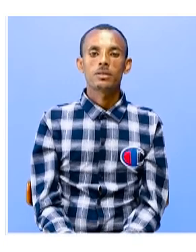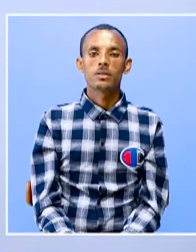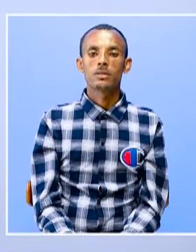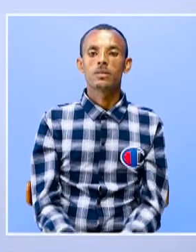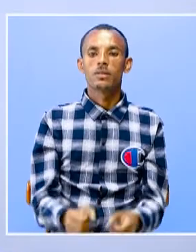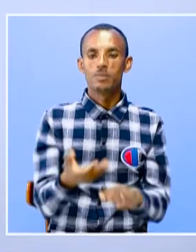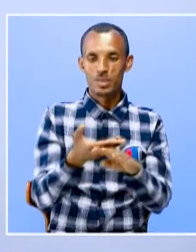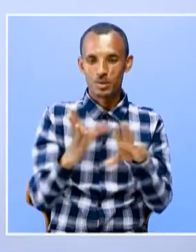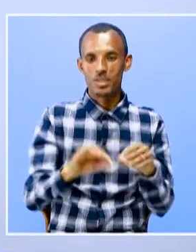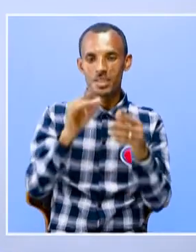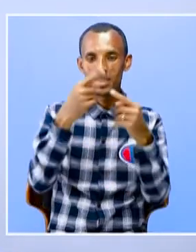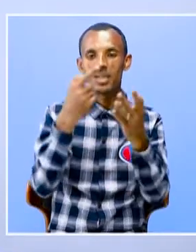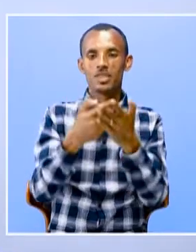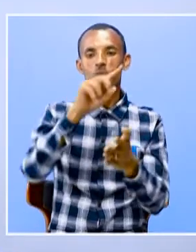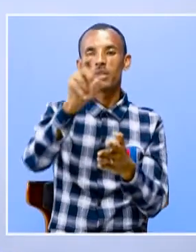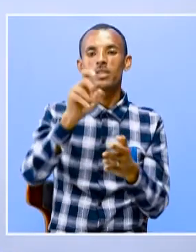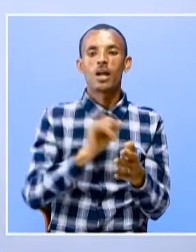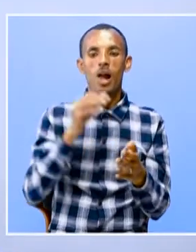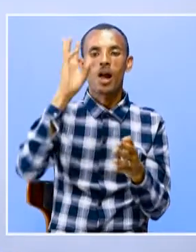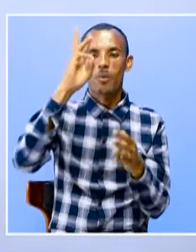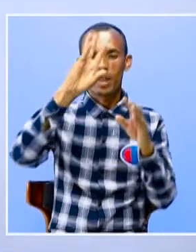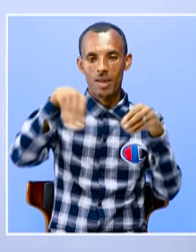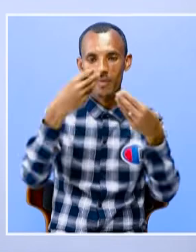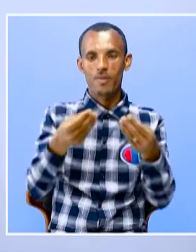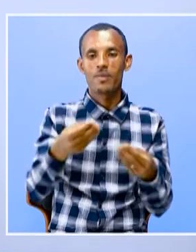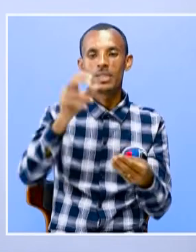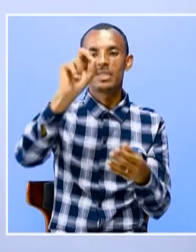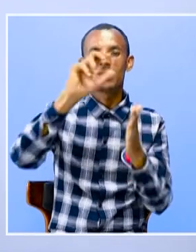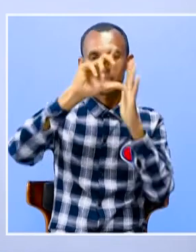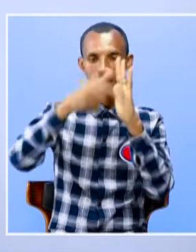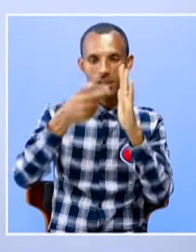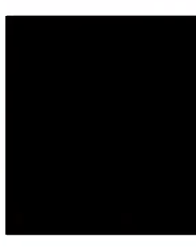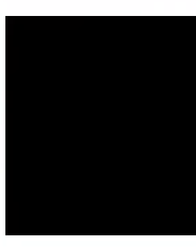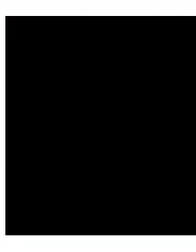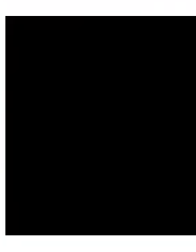Please students, try this question. I will give you 30 seconds for this.